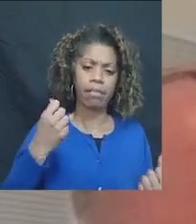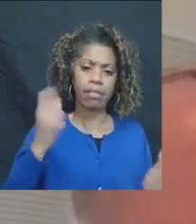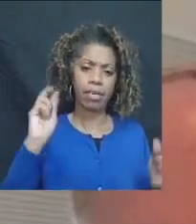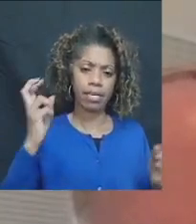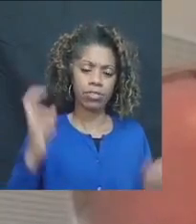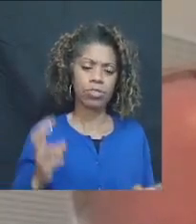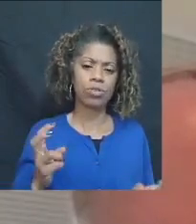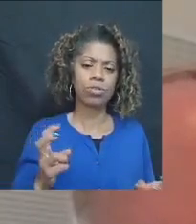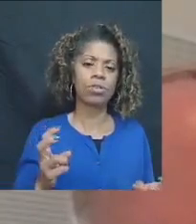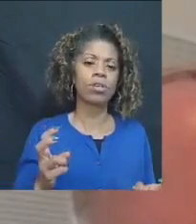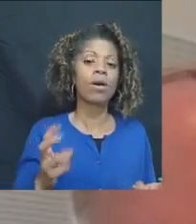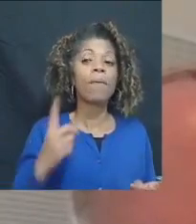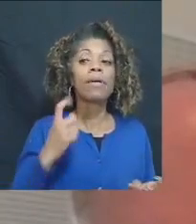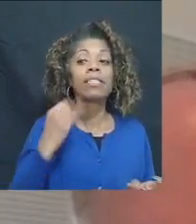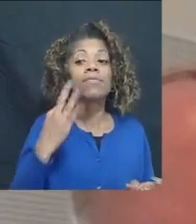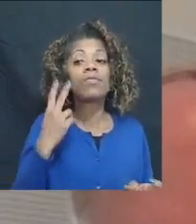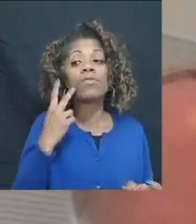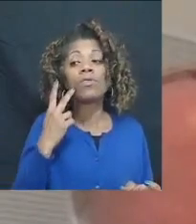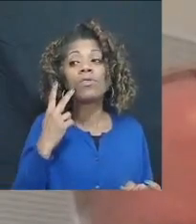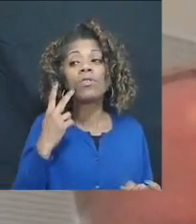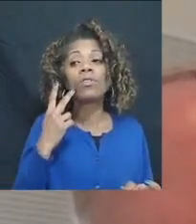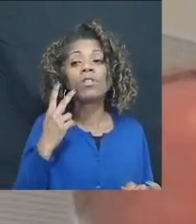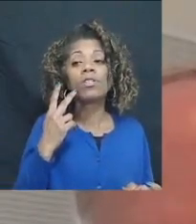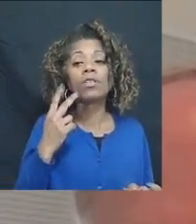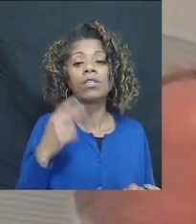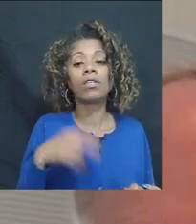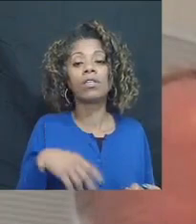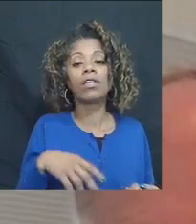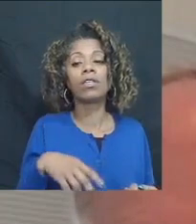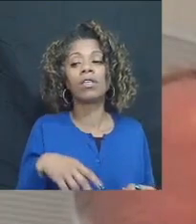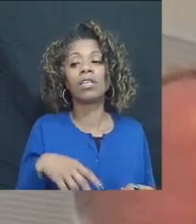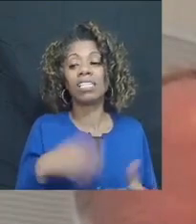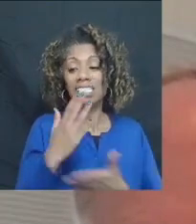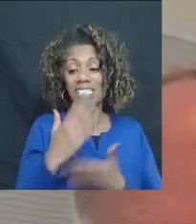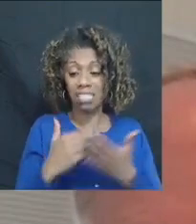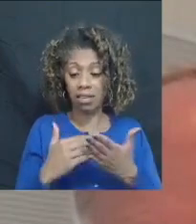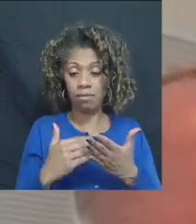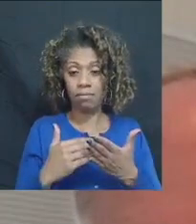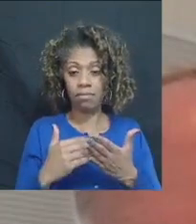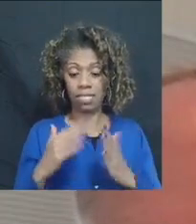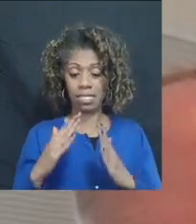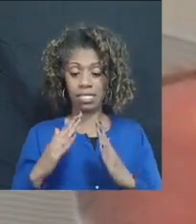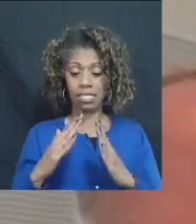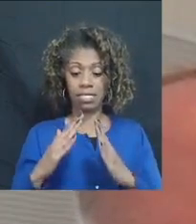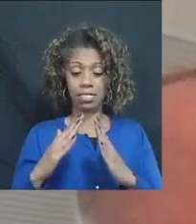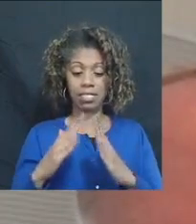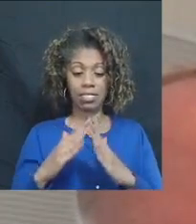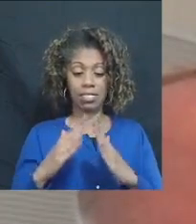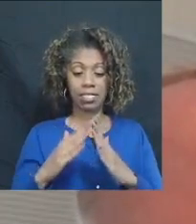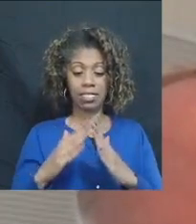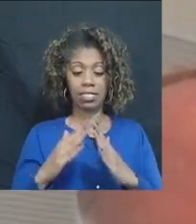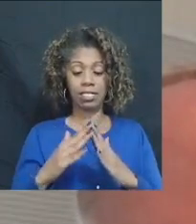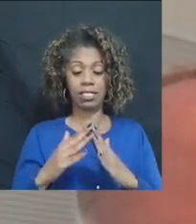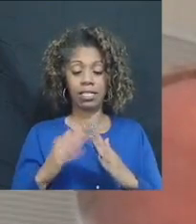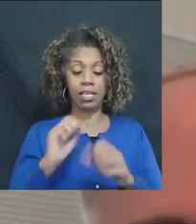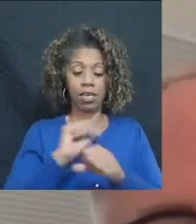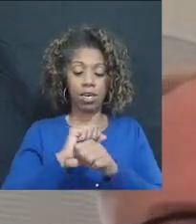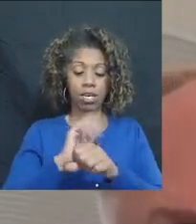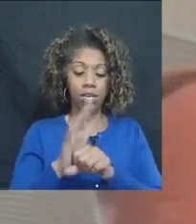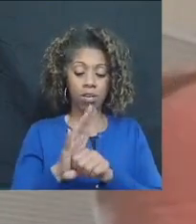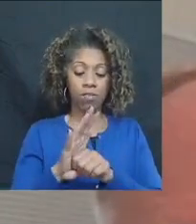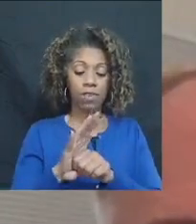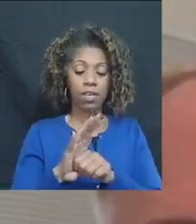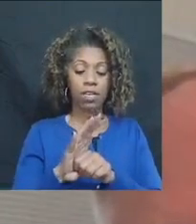the hard-hit communities and the devastation that has come from COVID, climate change is going to be multiple times